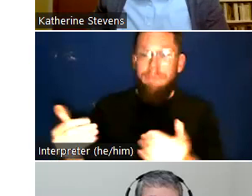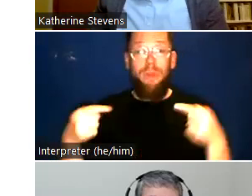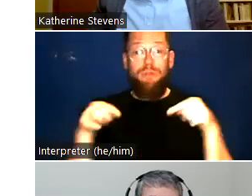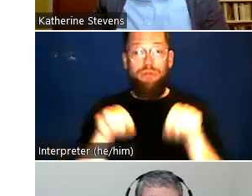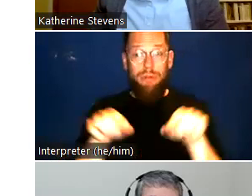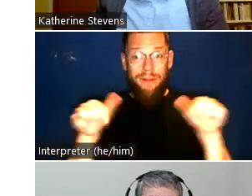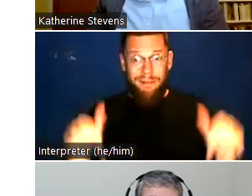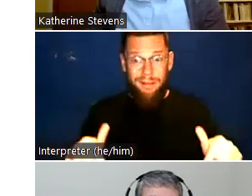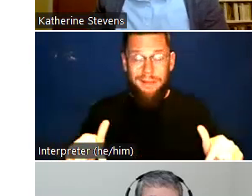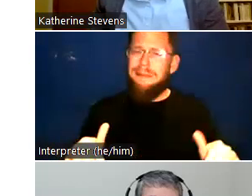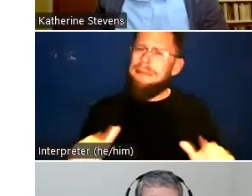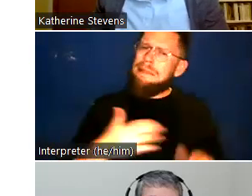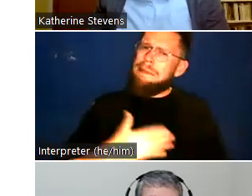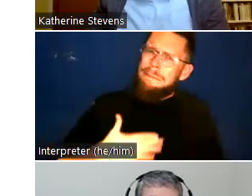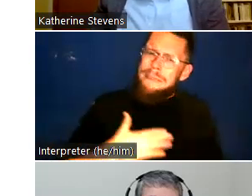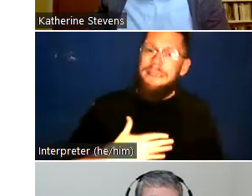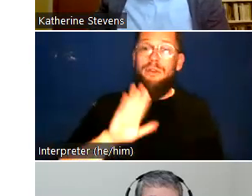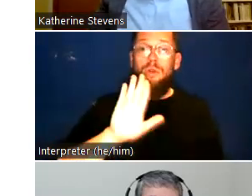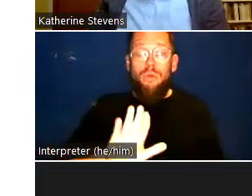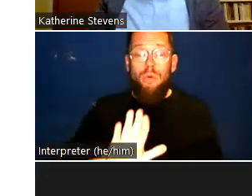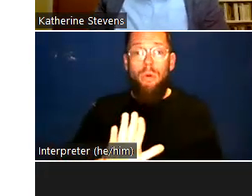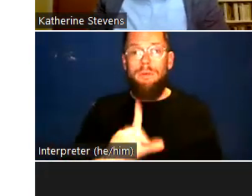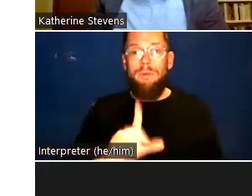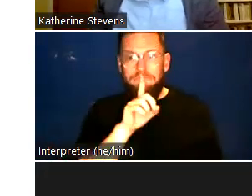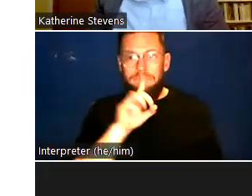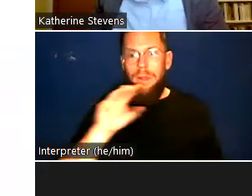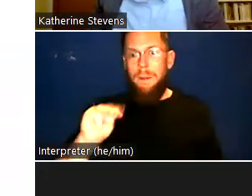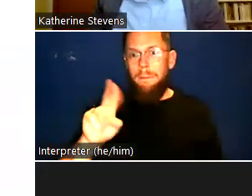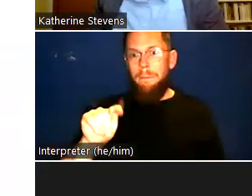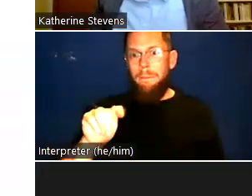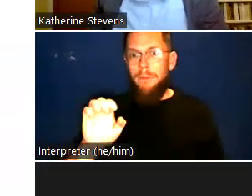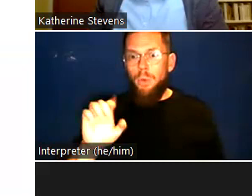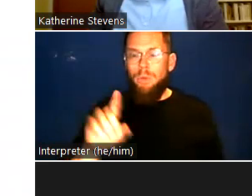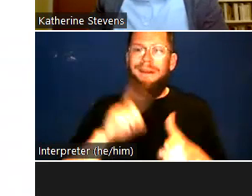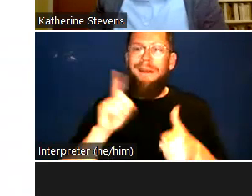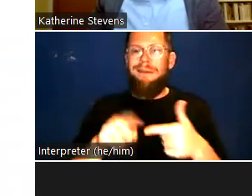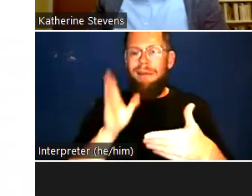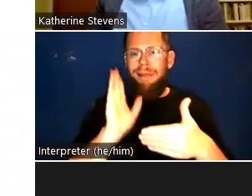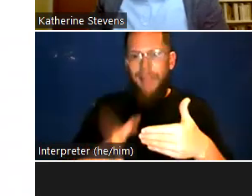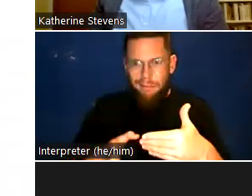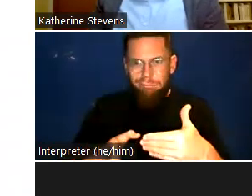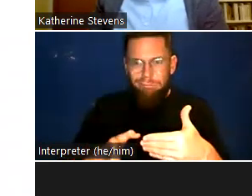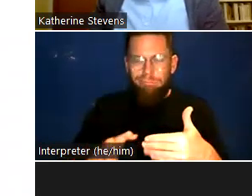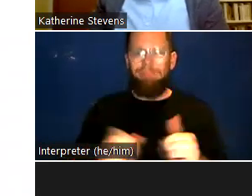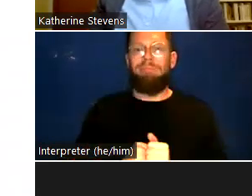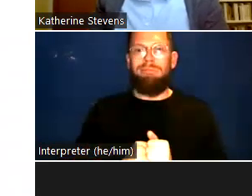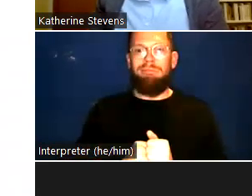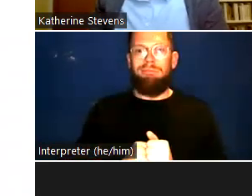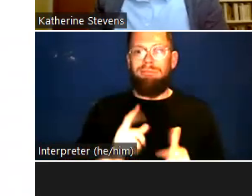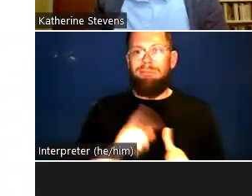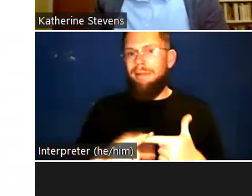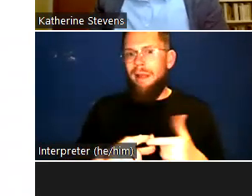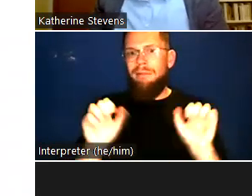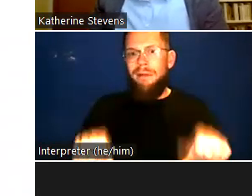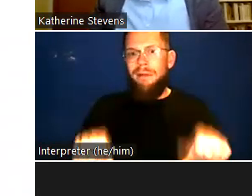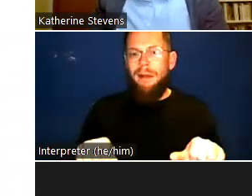ask that you try to keep your self on mute until we get to the end and if we ask folks to unmute during